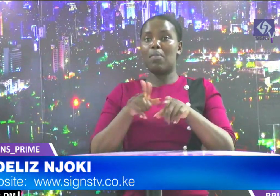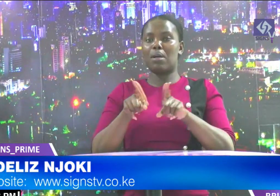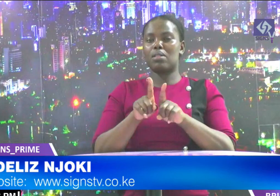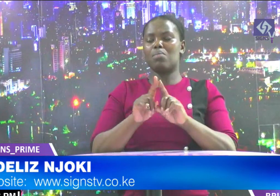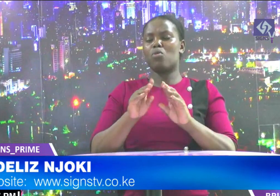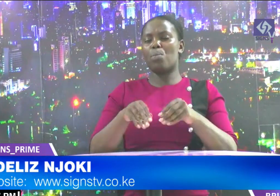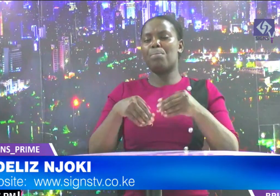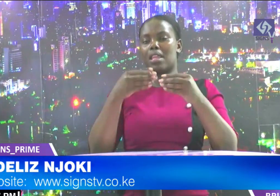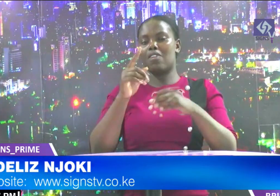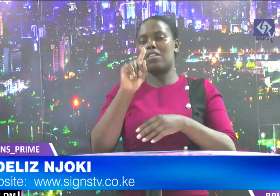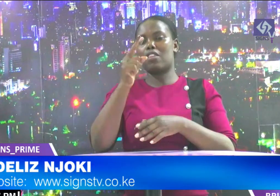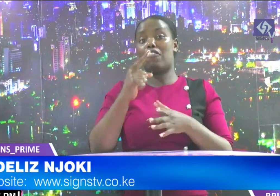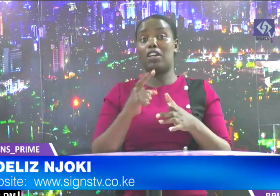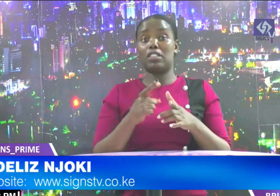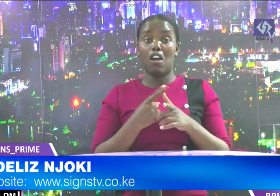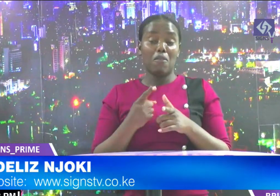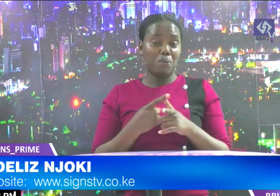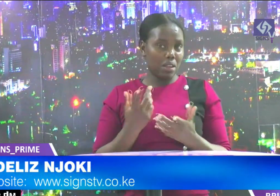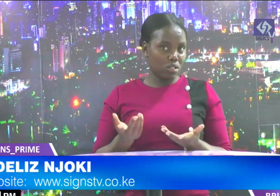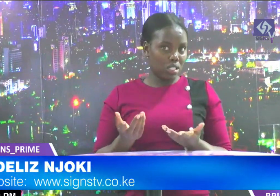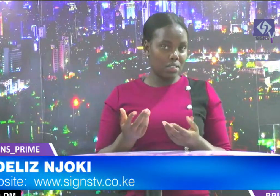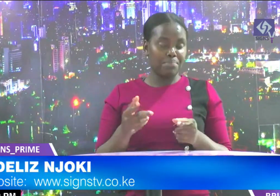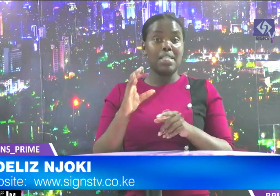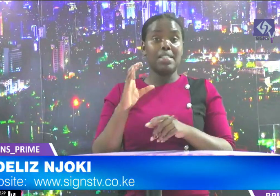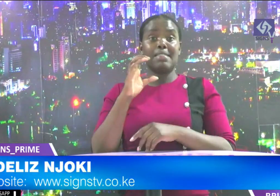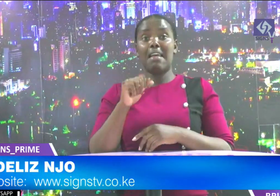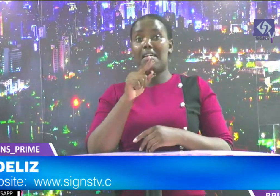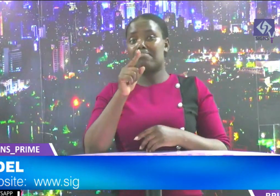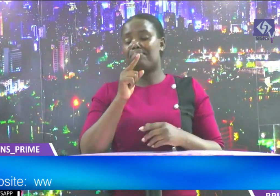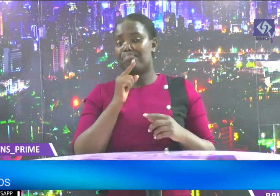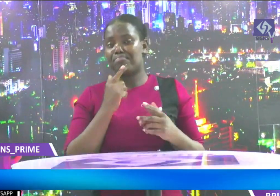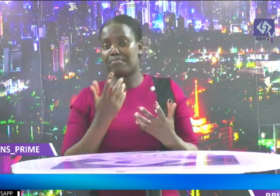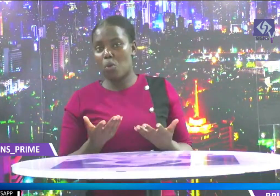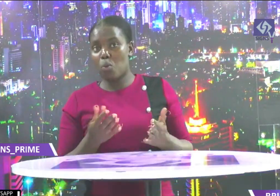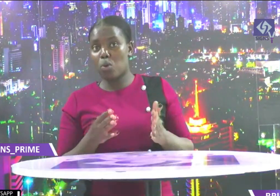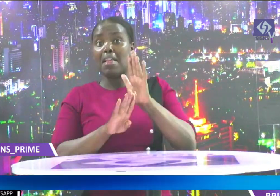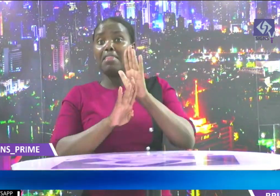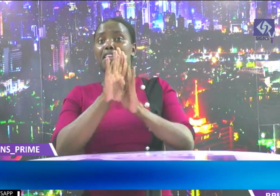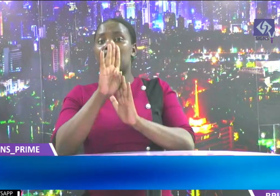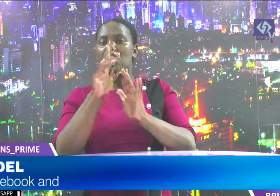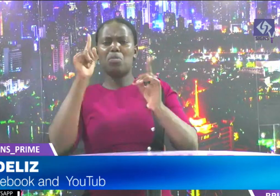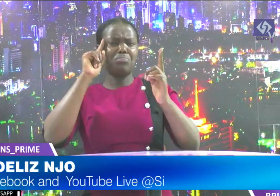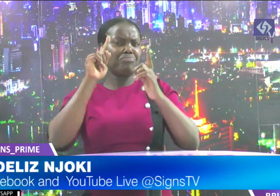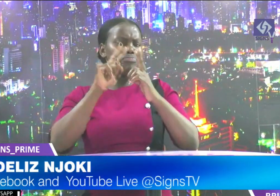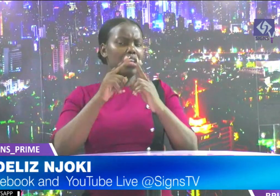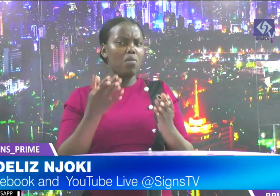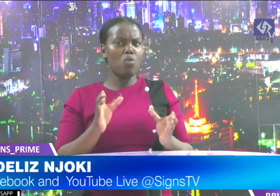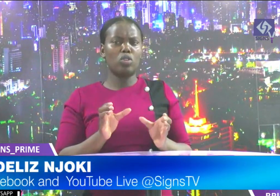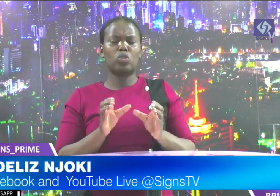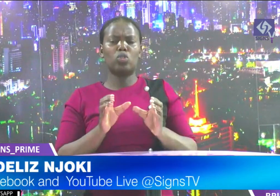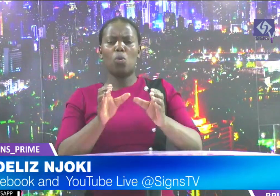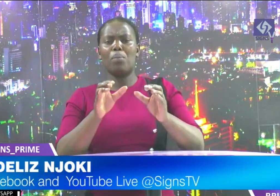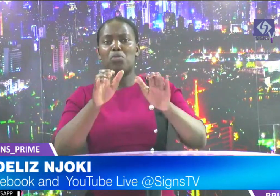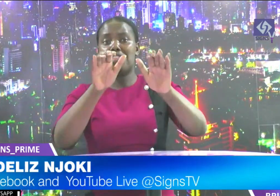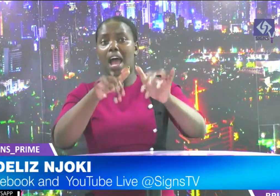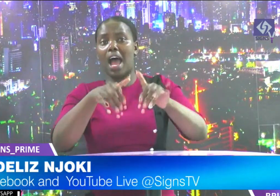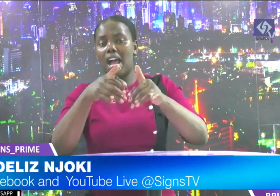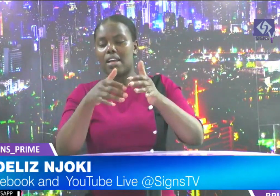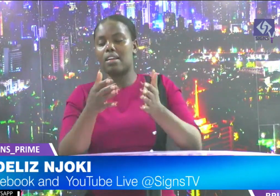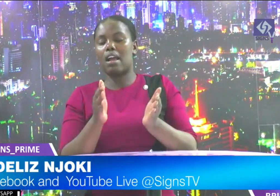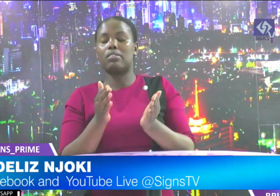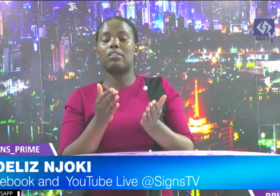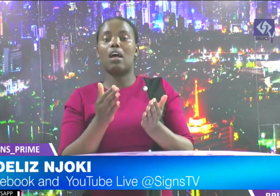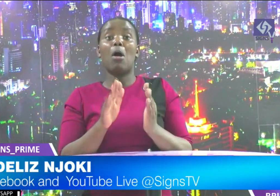their allocations in place on time will be given the priority. The Cabinet Secretary